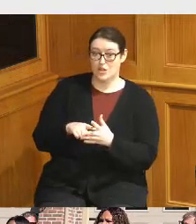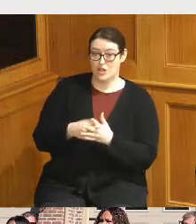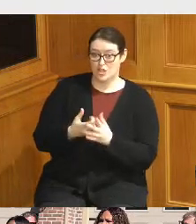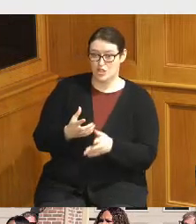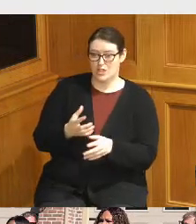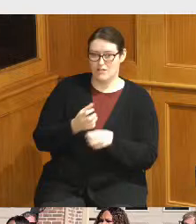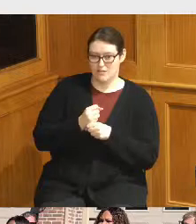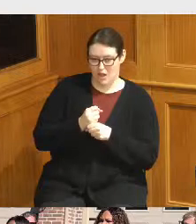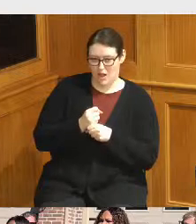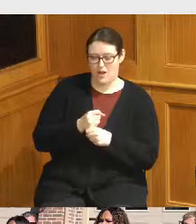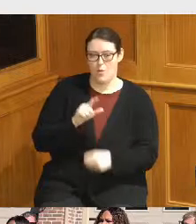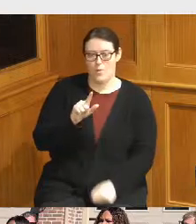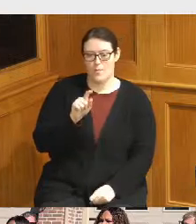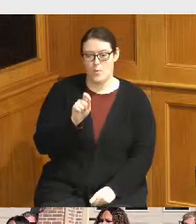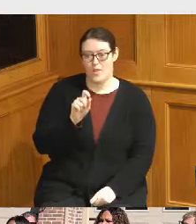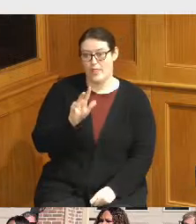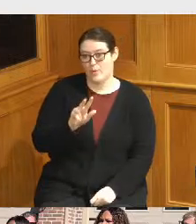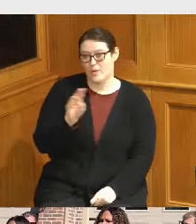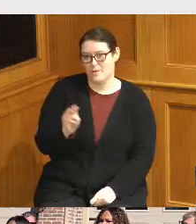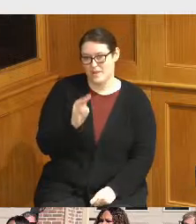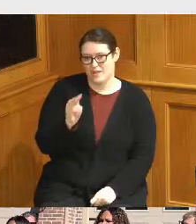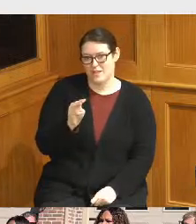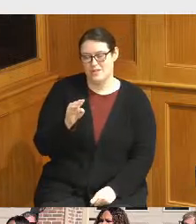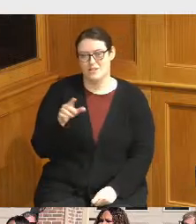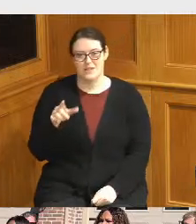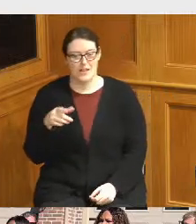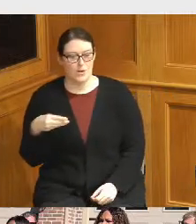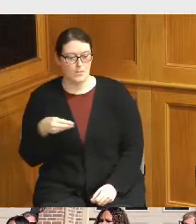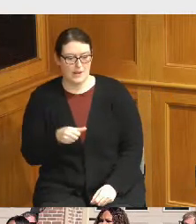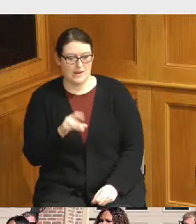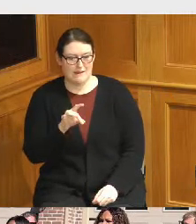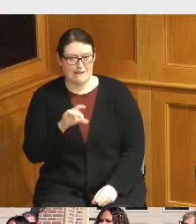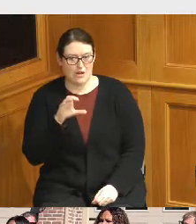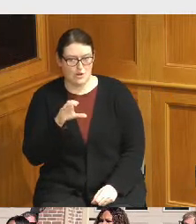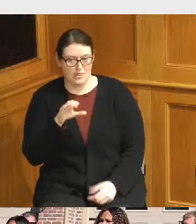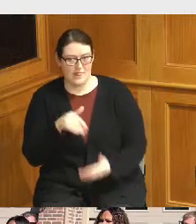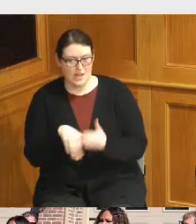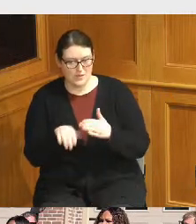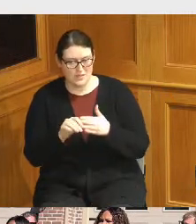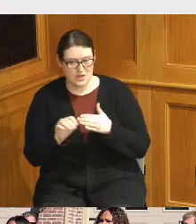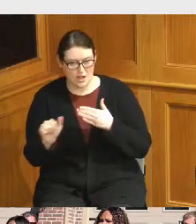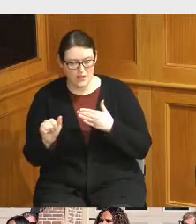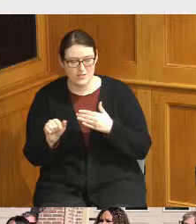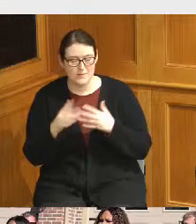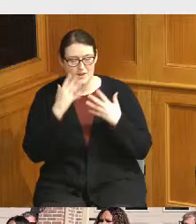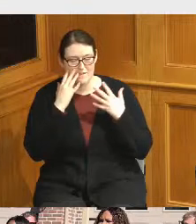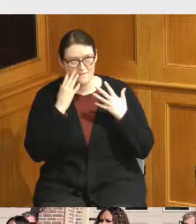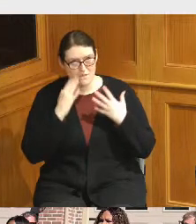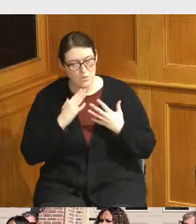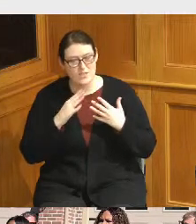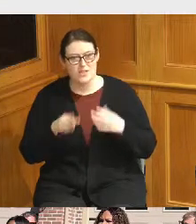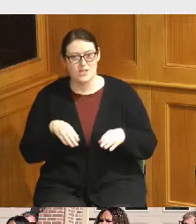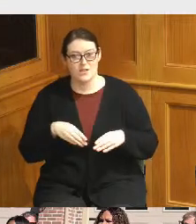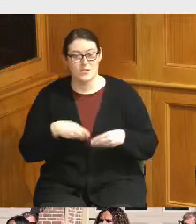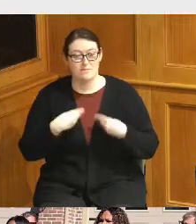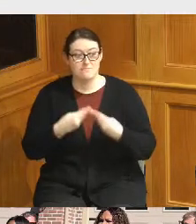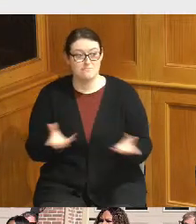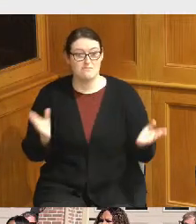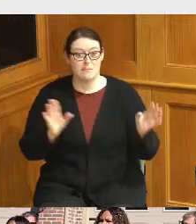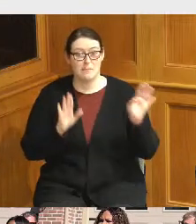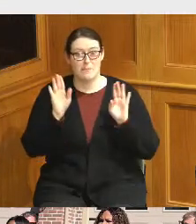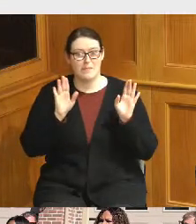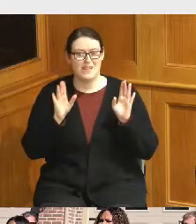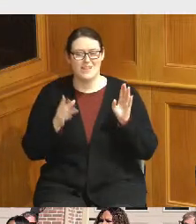us for 1.3. They're putting an $800,000 match. But unfortunately, when this project was bid out, the costs came in